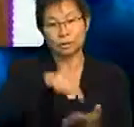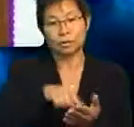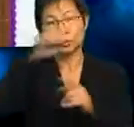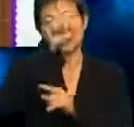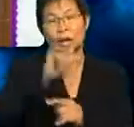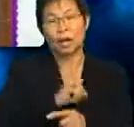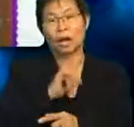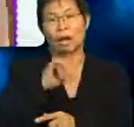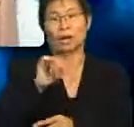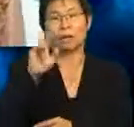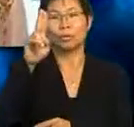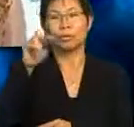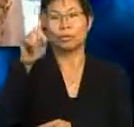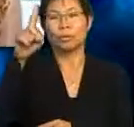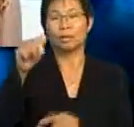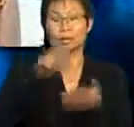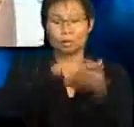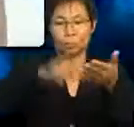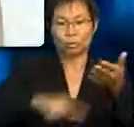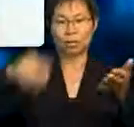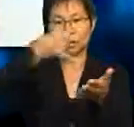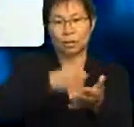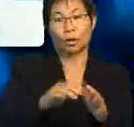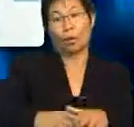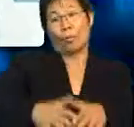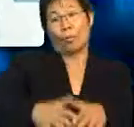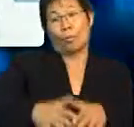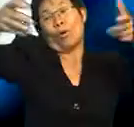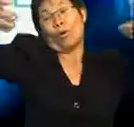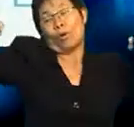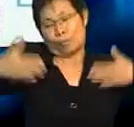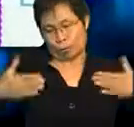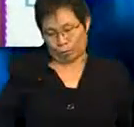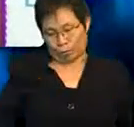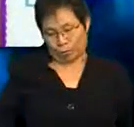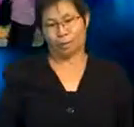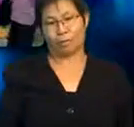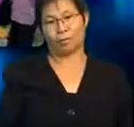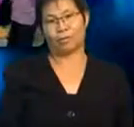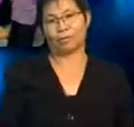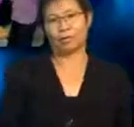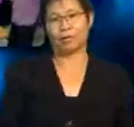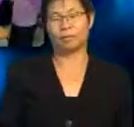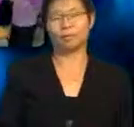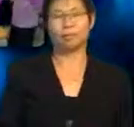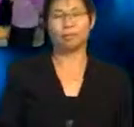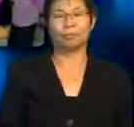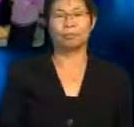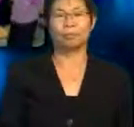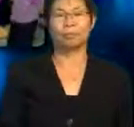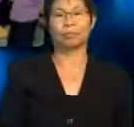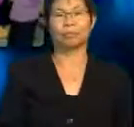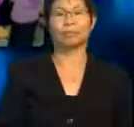Okay, for this question, I want Huda to read it. A big body. A